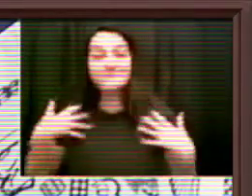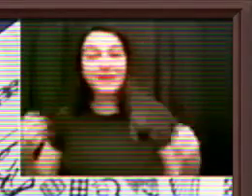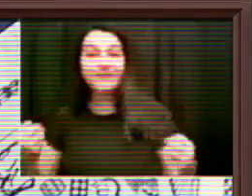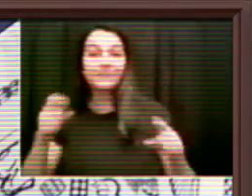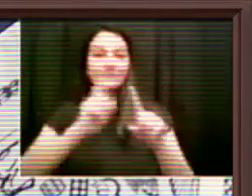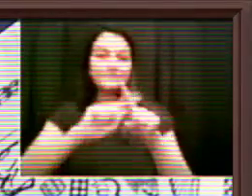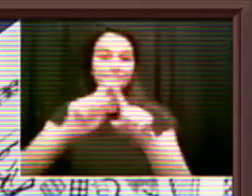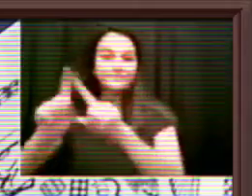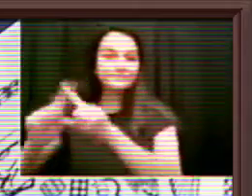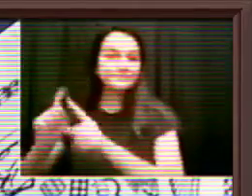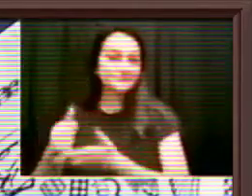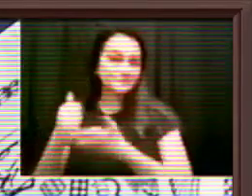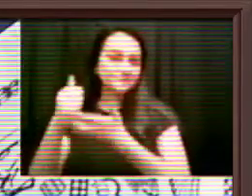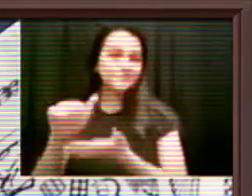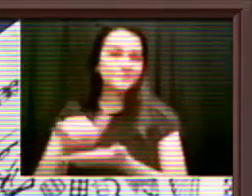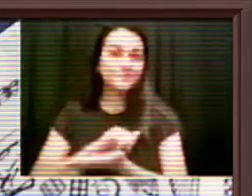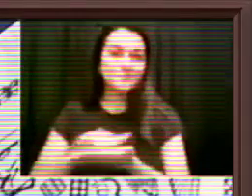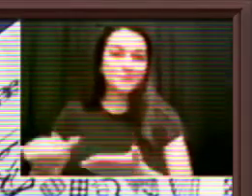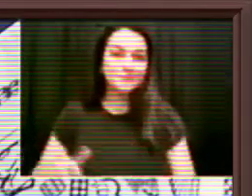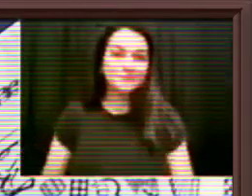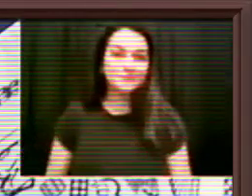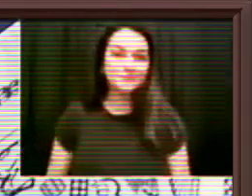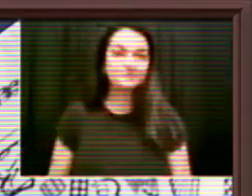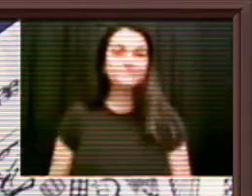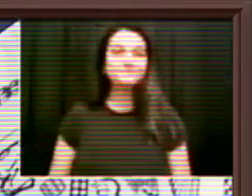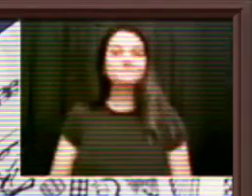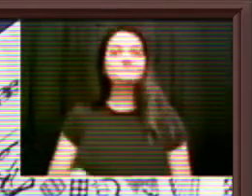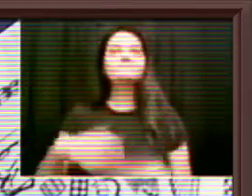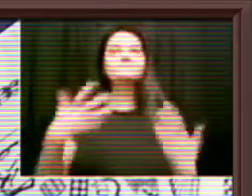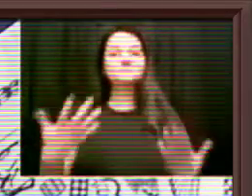You take your precautions.